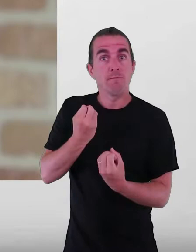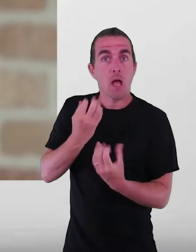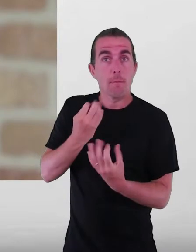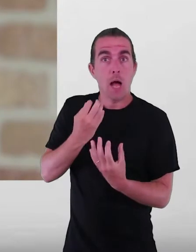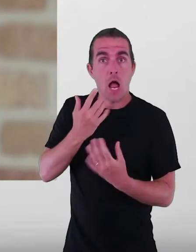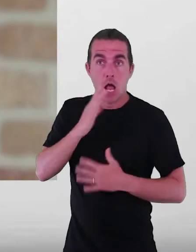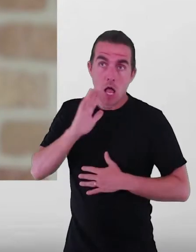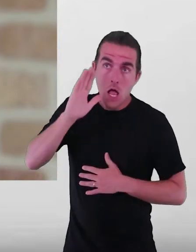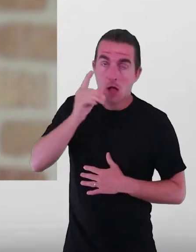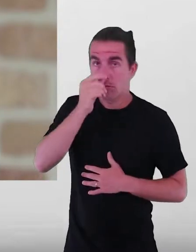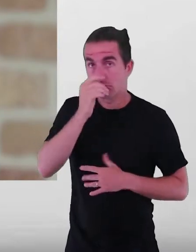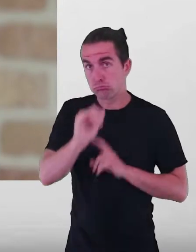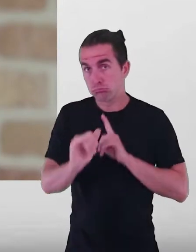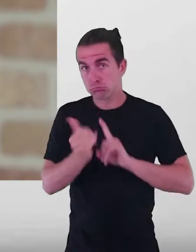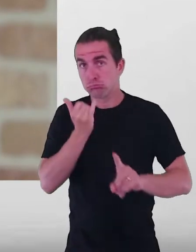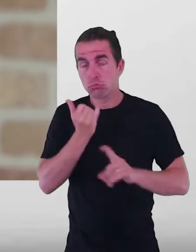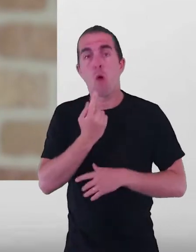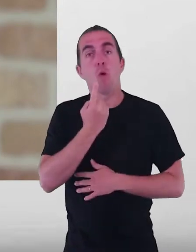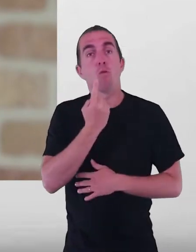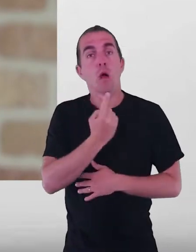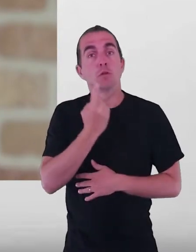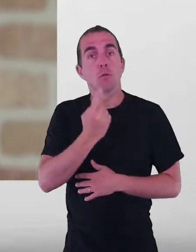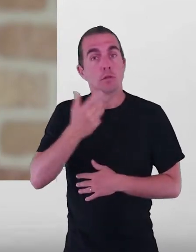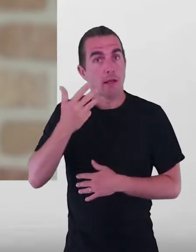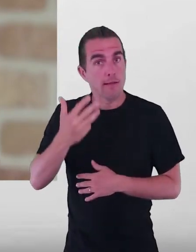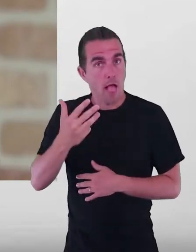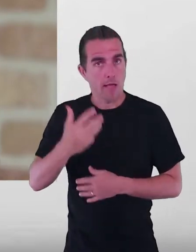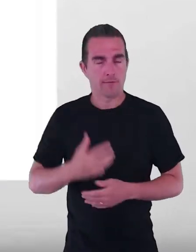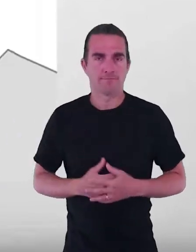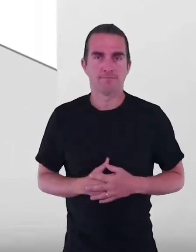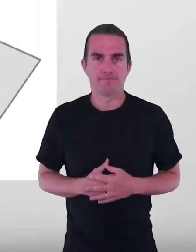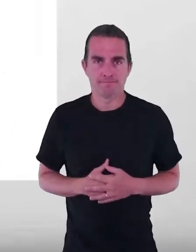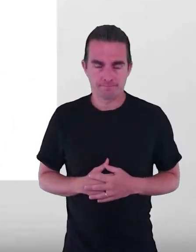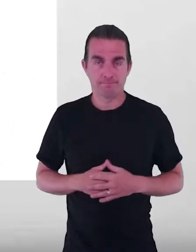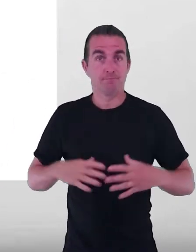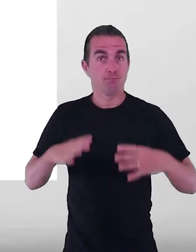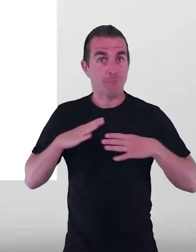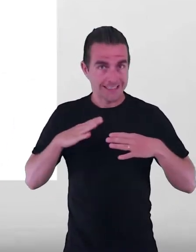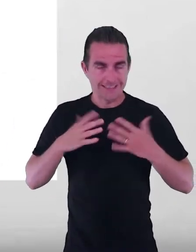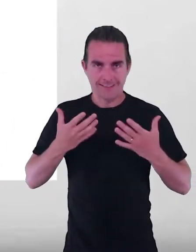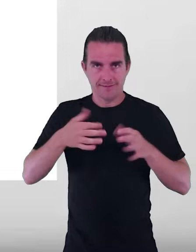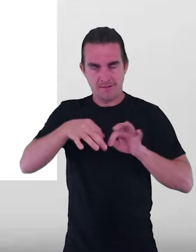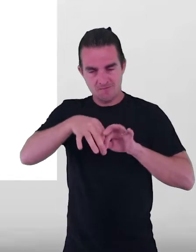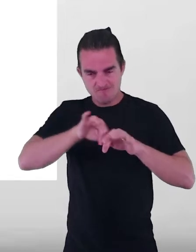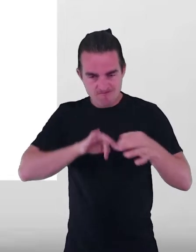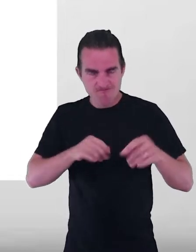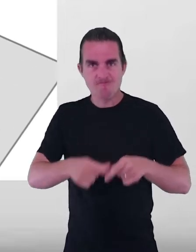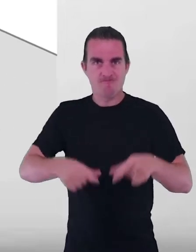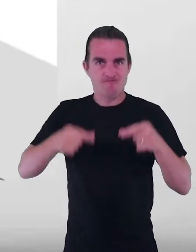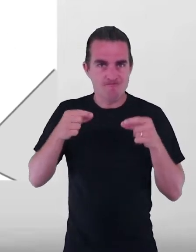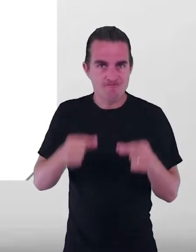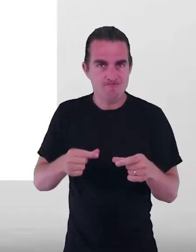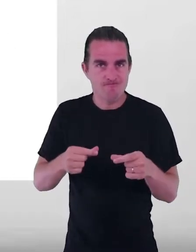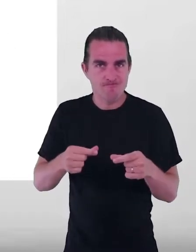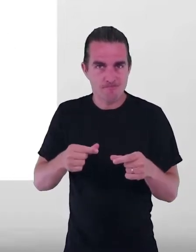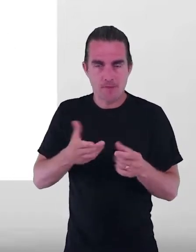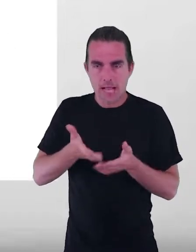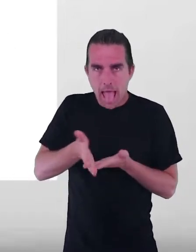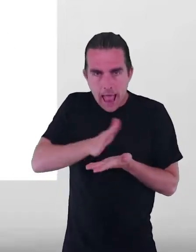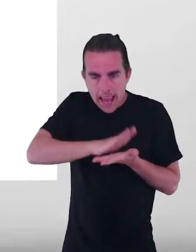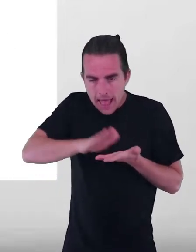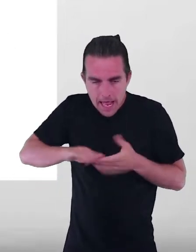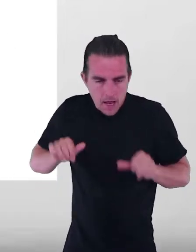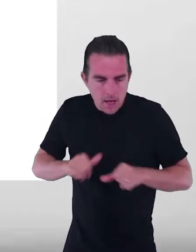wish to provide feedback on this please call 119. Take the test cassette out of the sealed pouch and place it